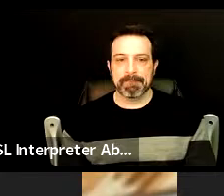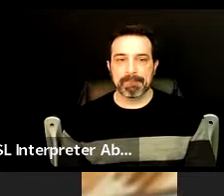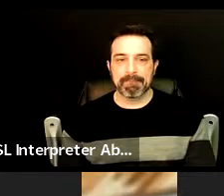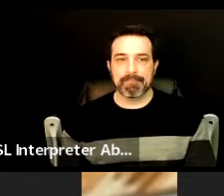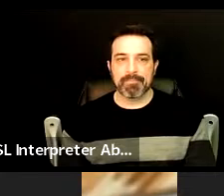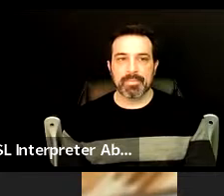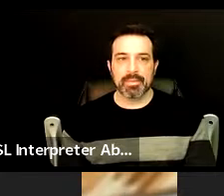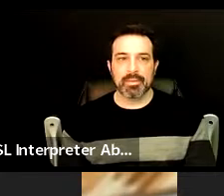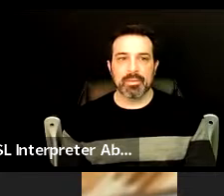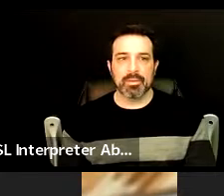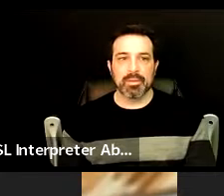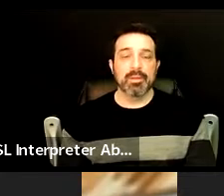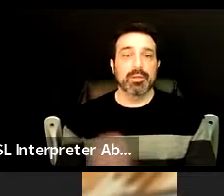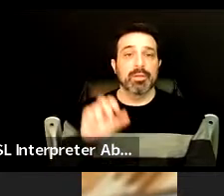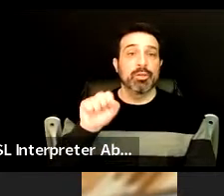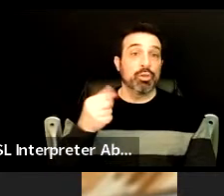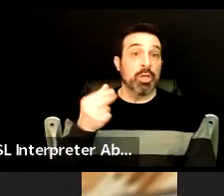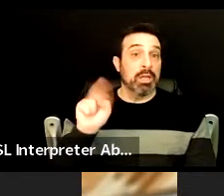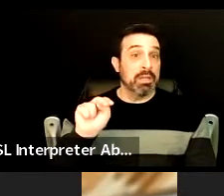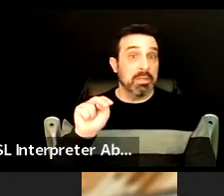Anyone else?